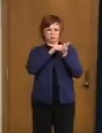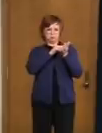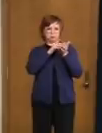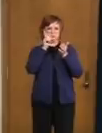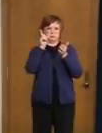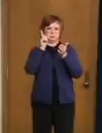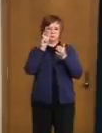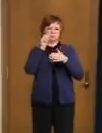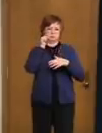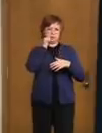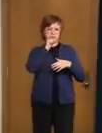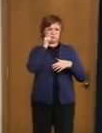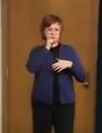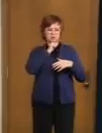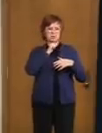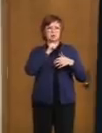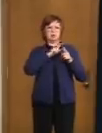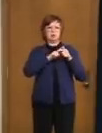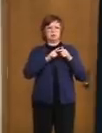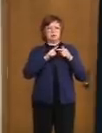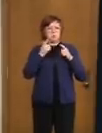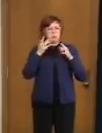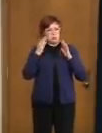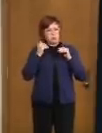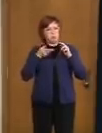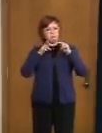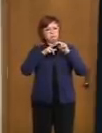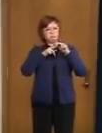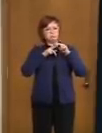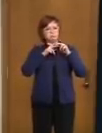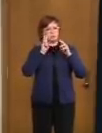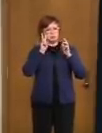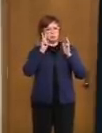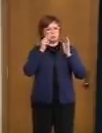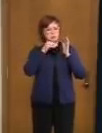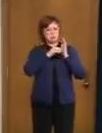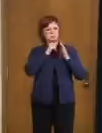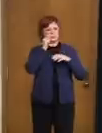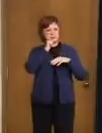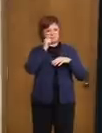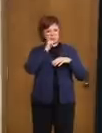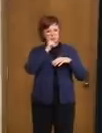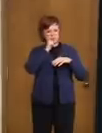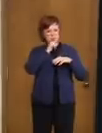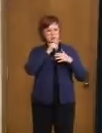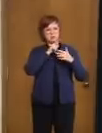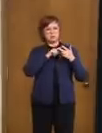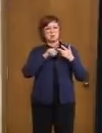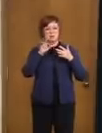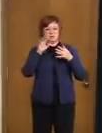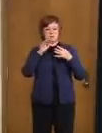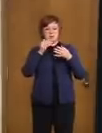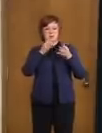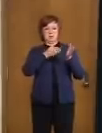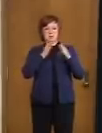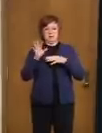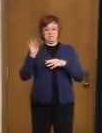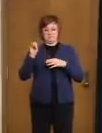goal of getting up to about 2,000 by the time we get into February. We'll receive 60,000 doses at least